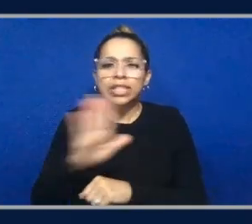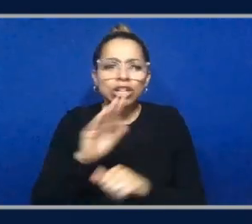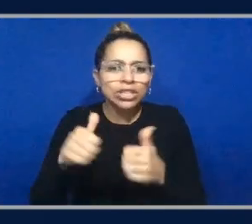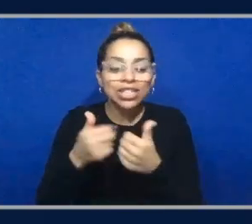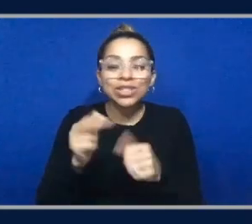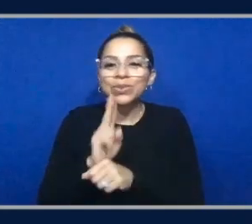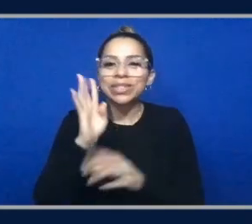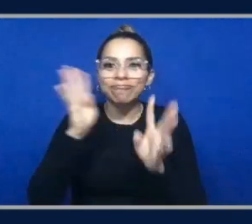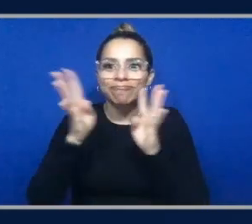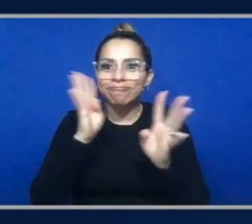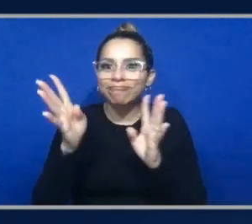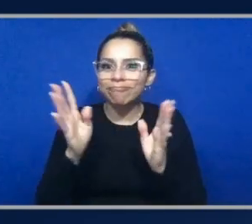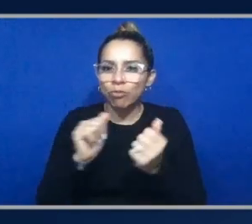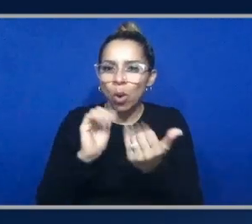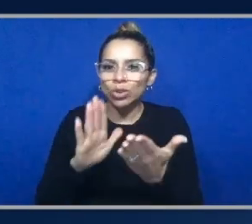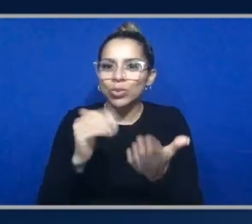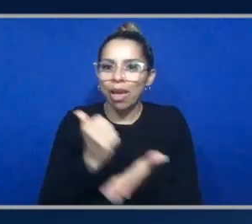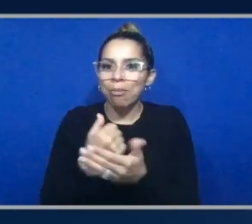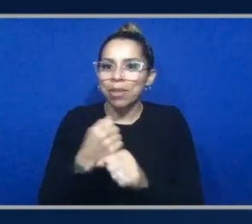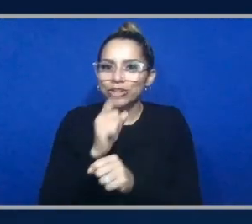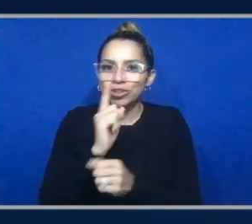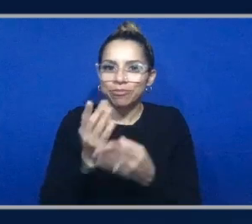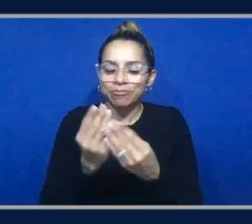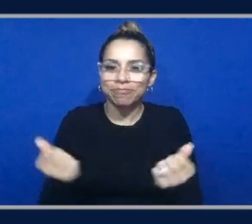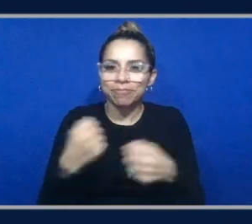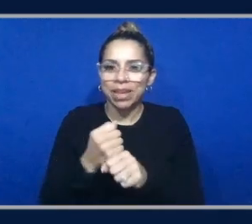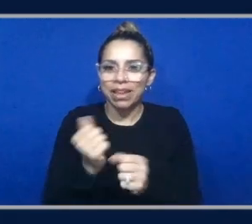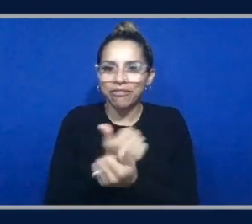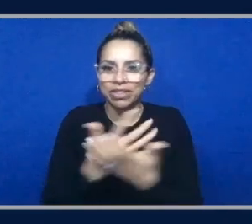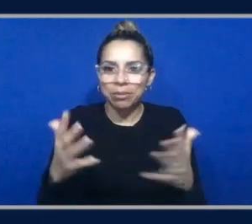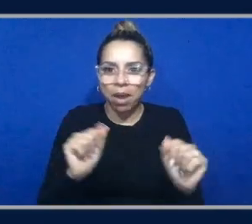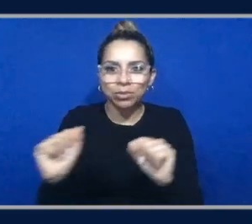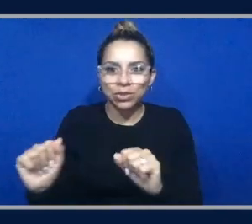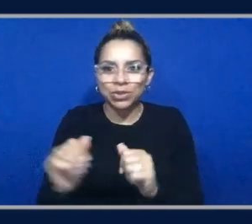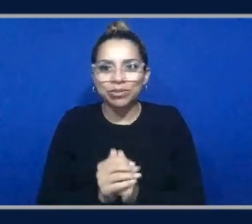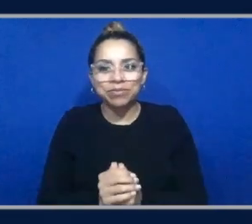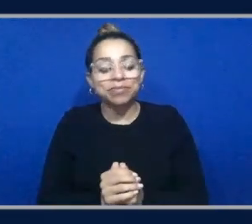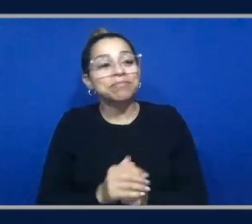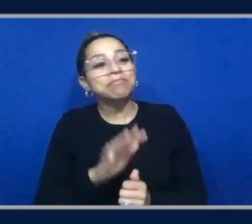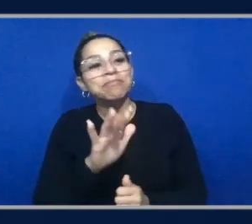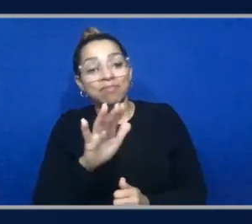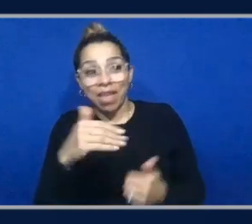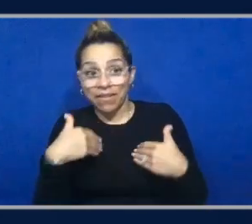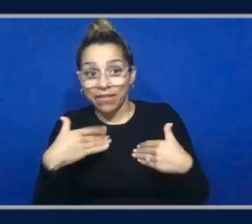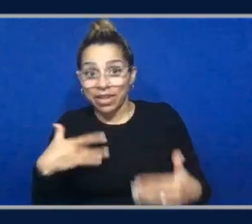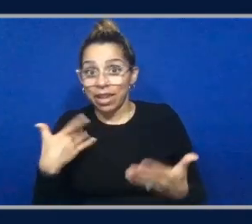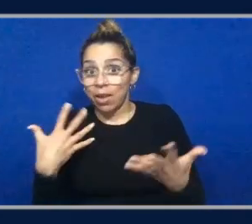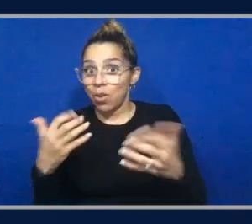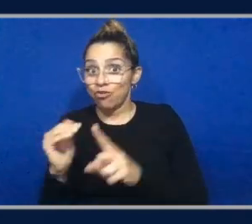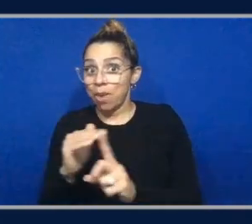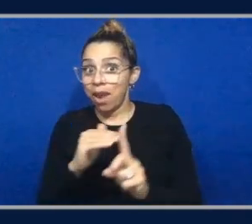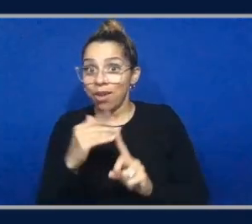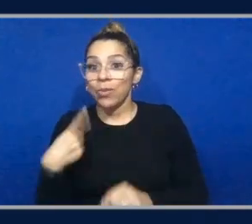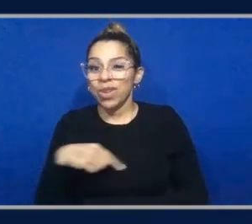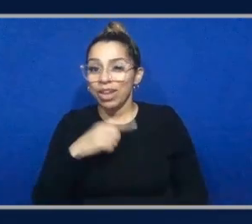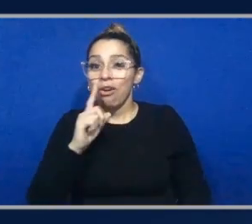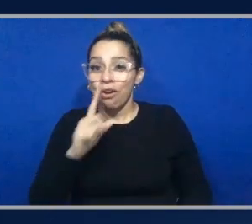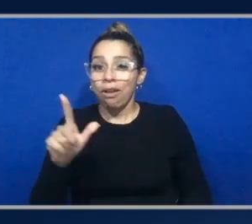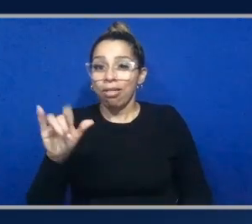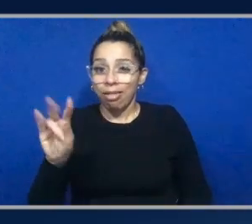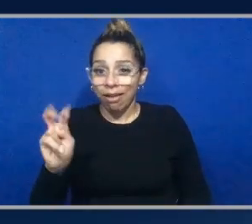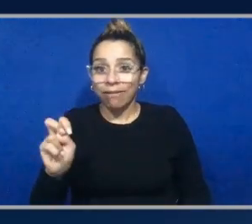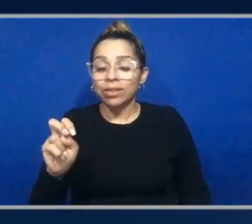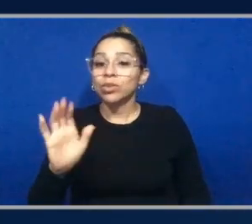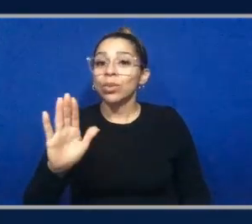possible. I love that. And I have a feeling, I just want to remind everybody, we are live. So chat, I have a feeling might have